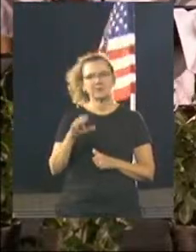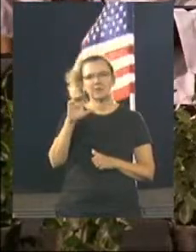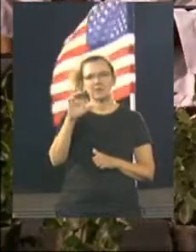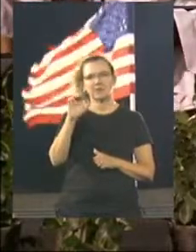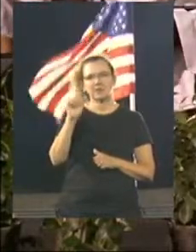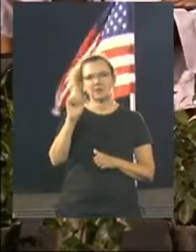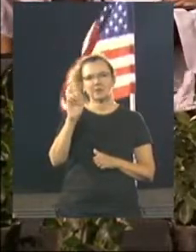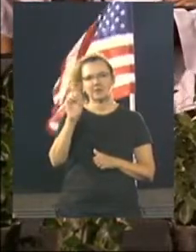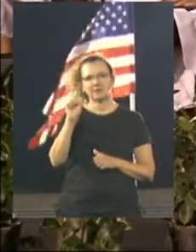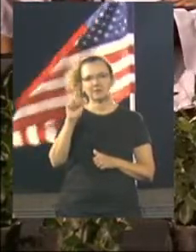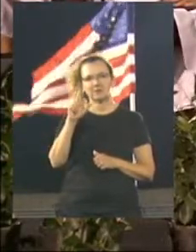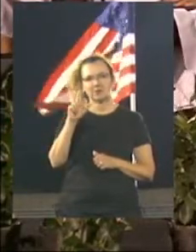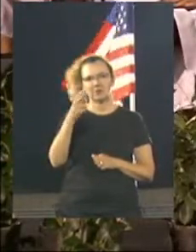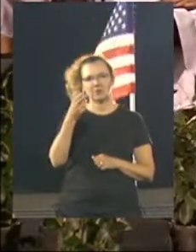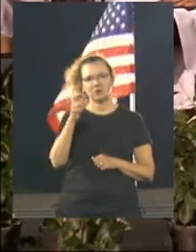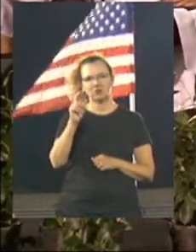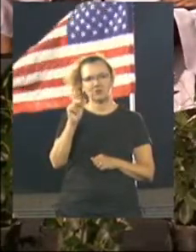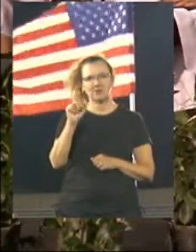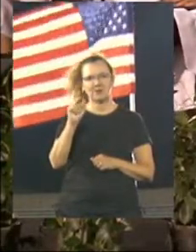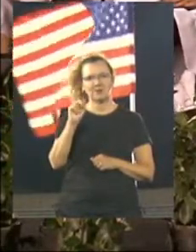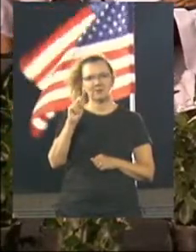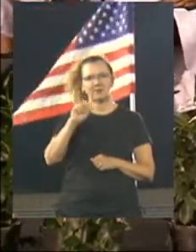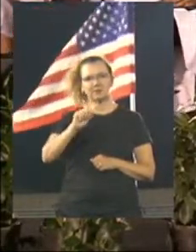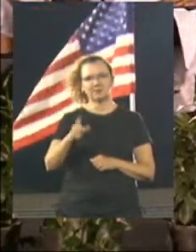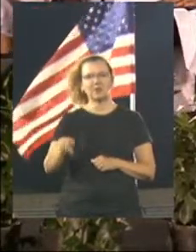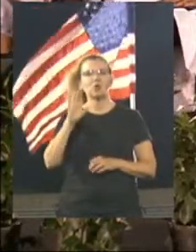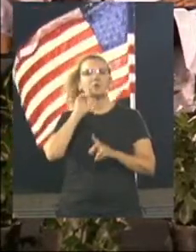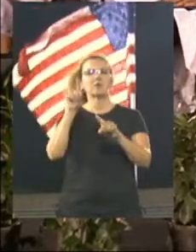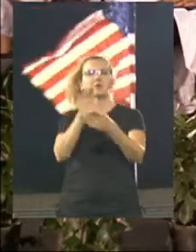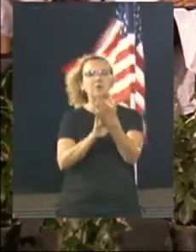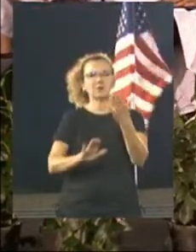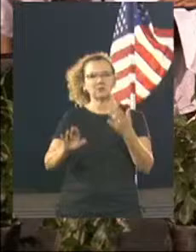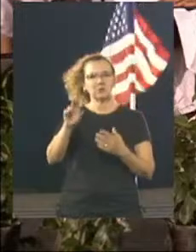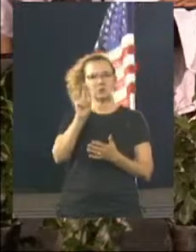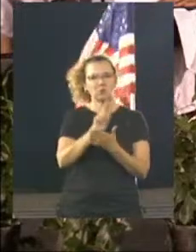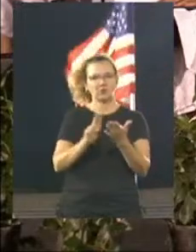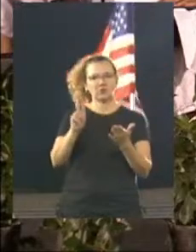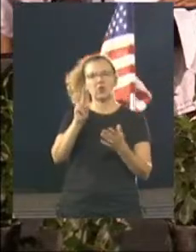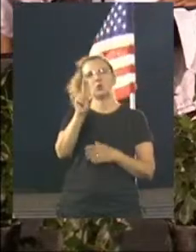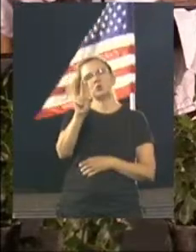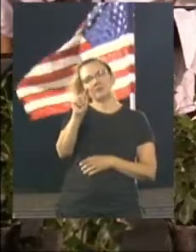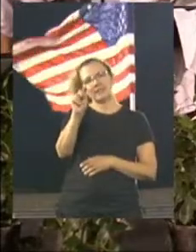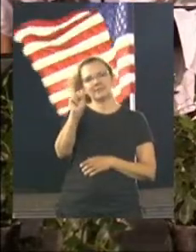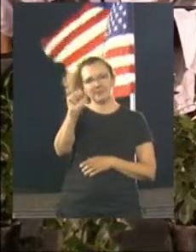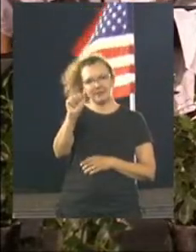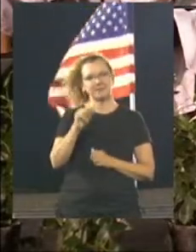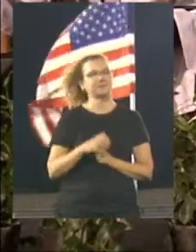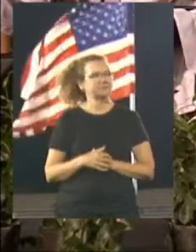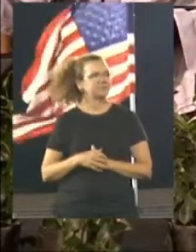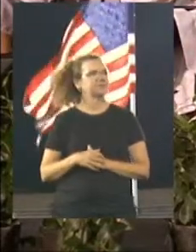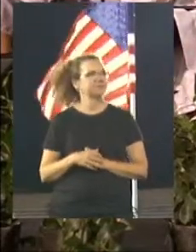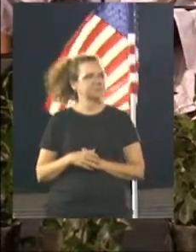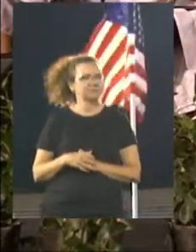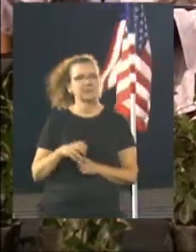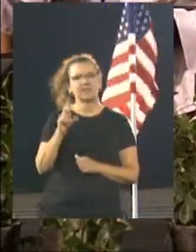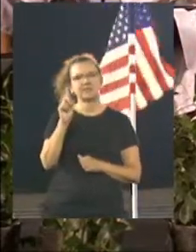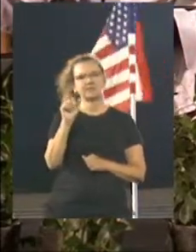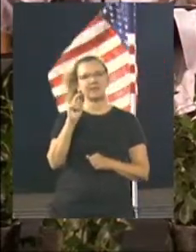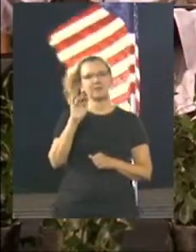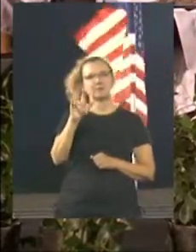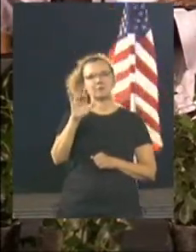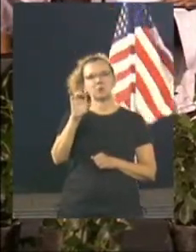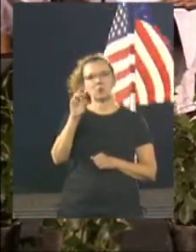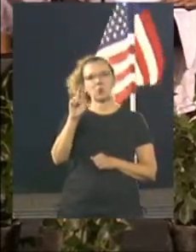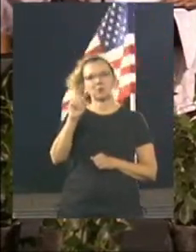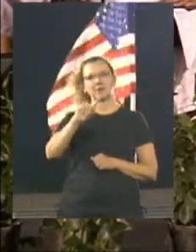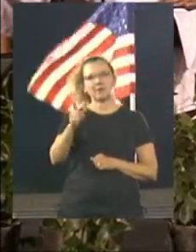Cesar Cortez Hernandez will be attending the University of Texas at San Antonio. Daniel